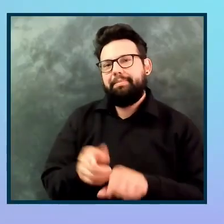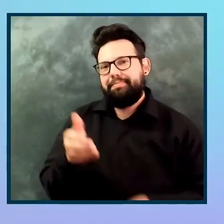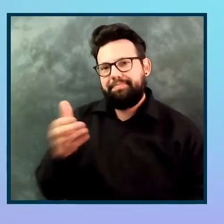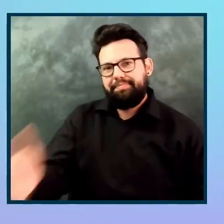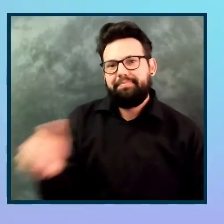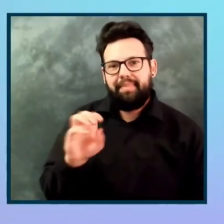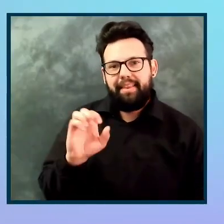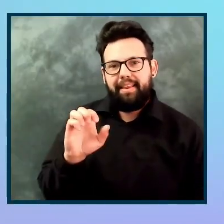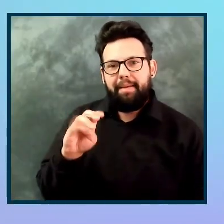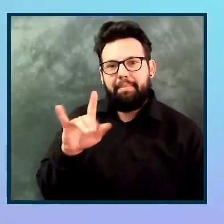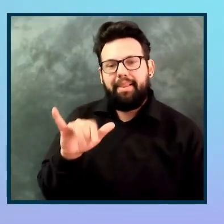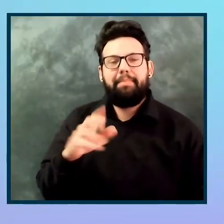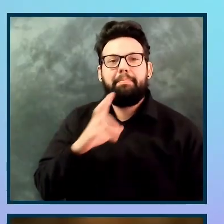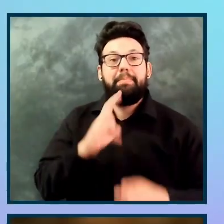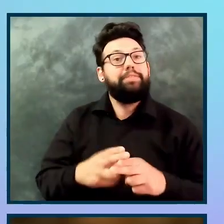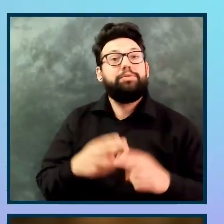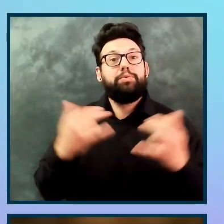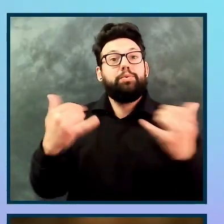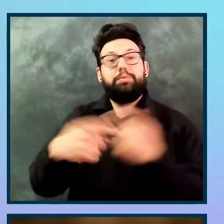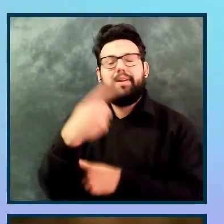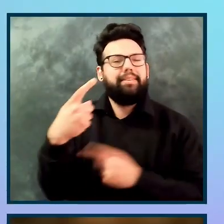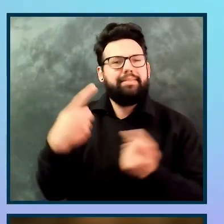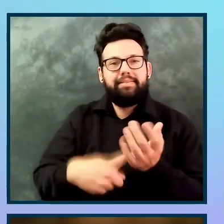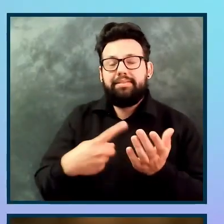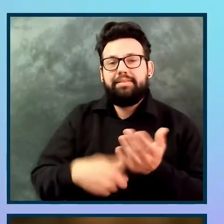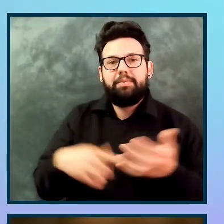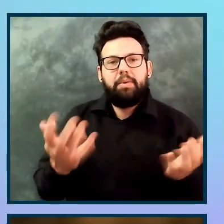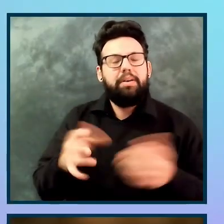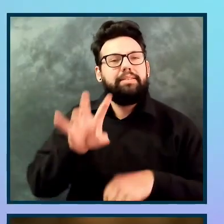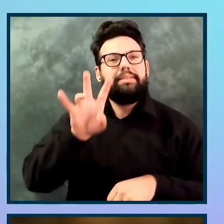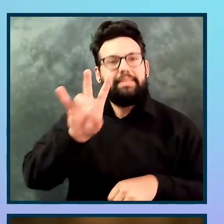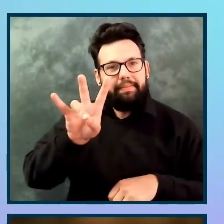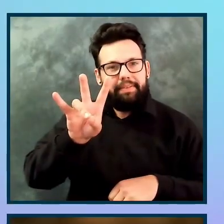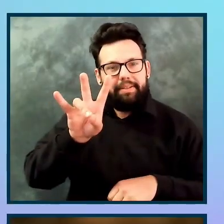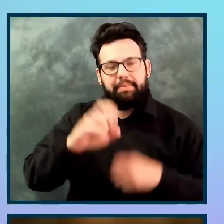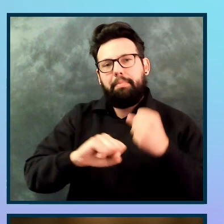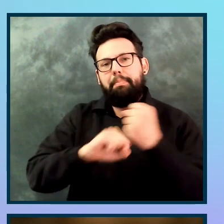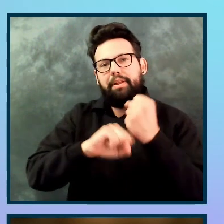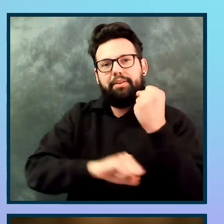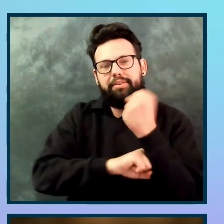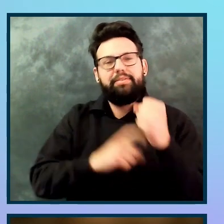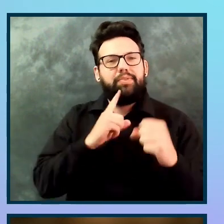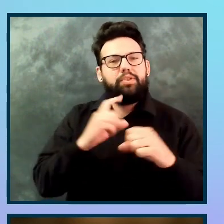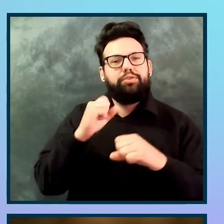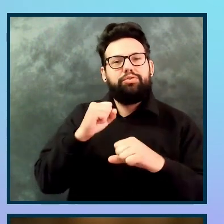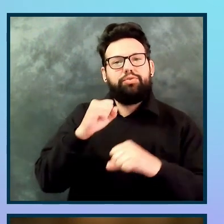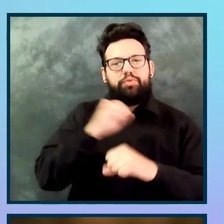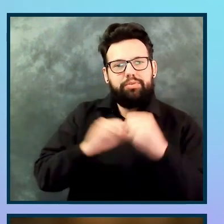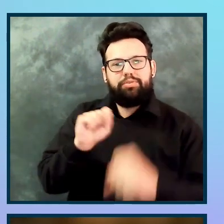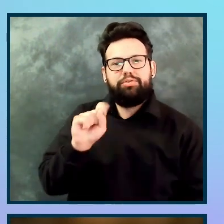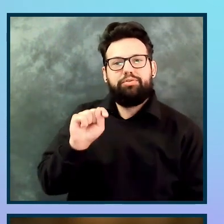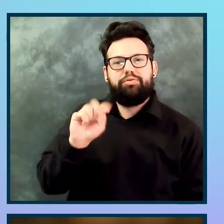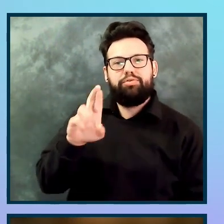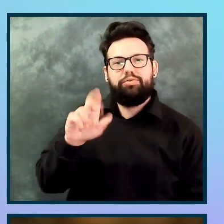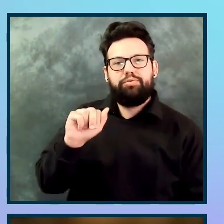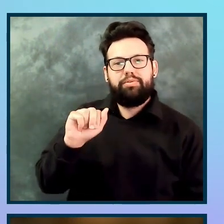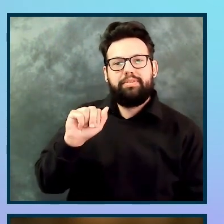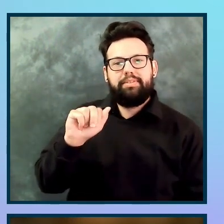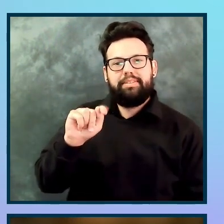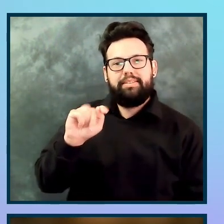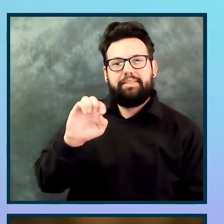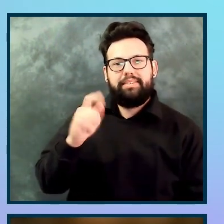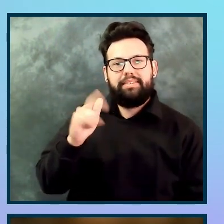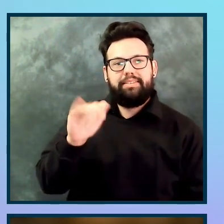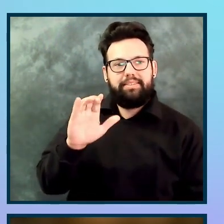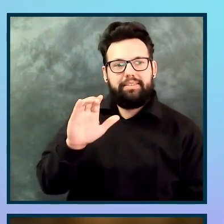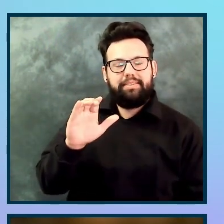we are going to be talking about the 7 pillars of strategic accessibility today. And I am